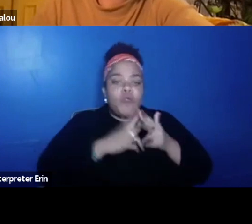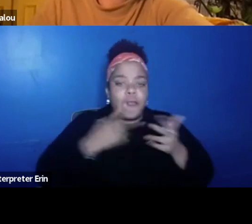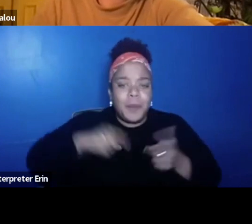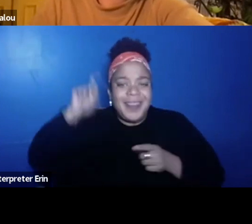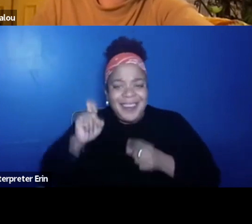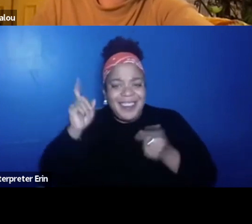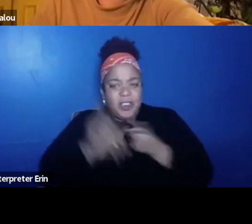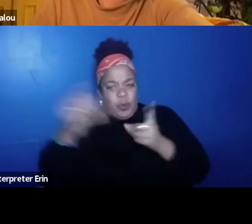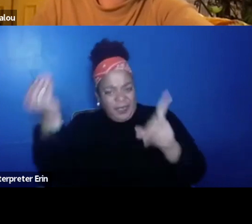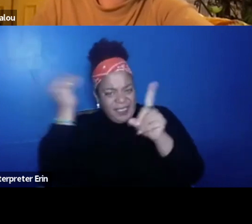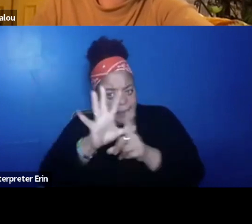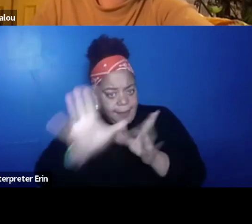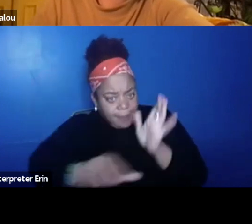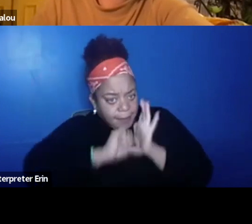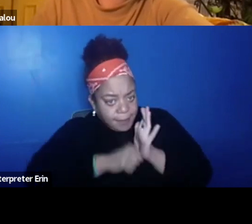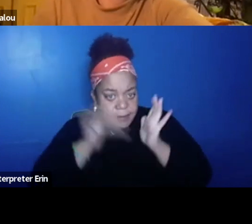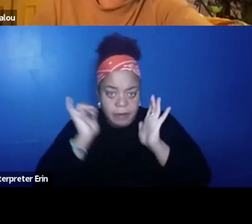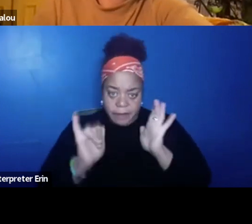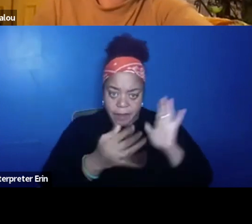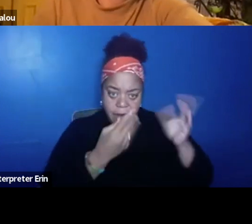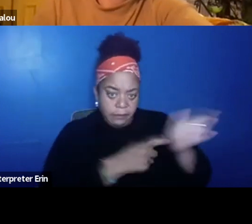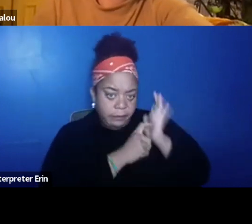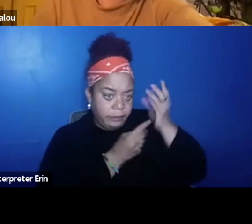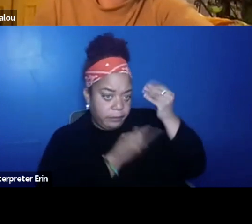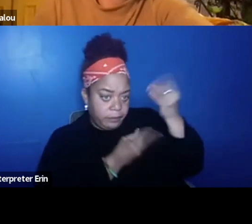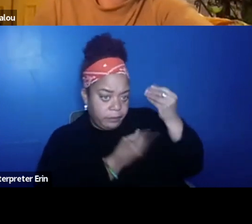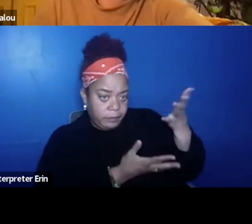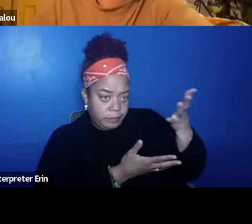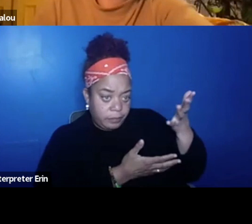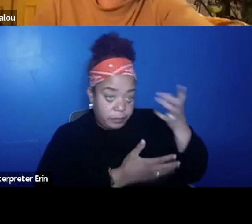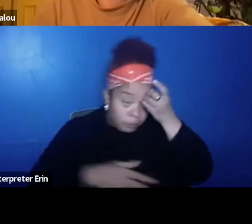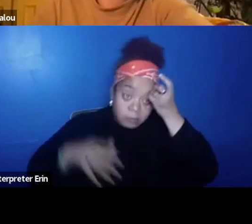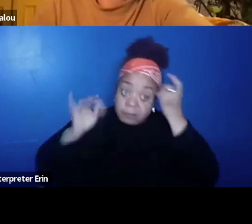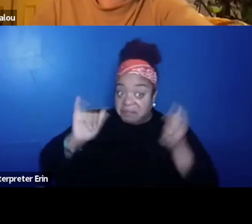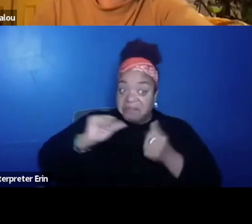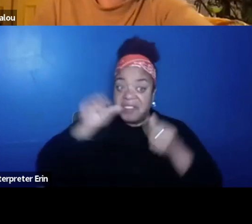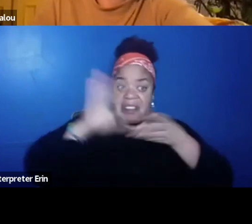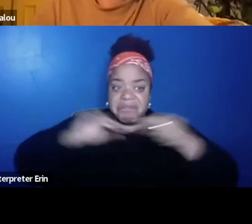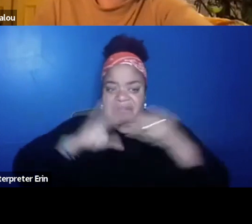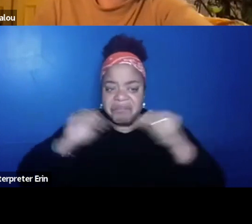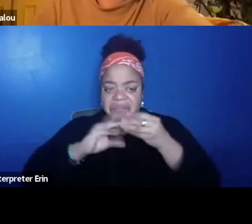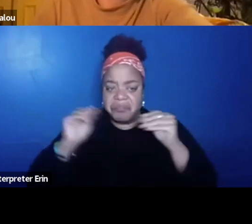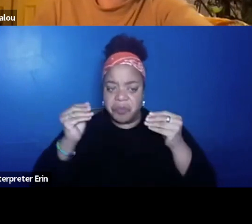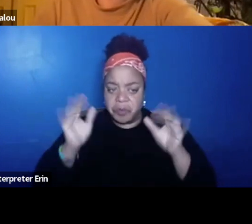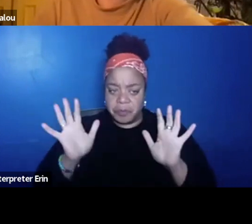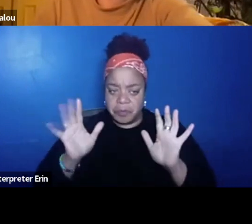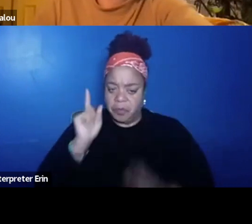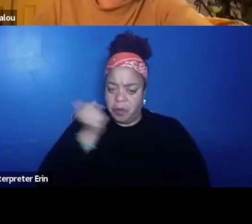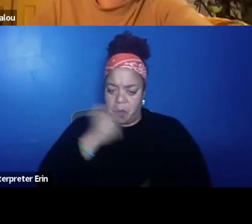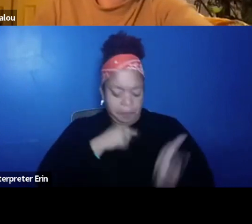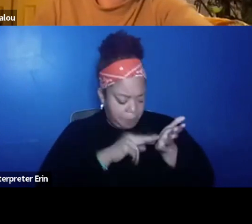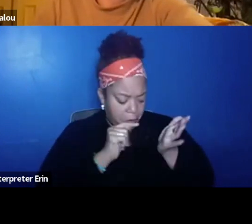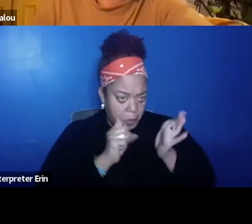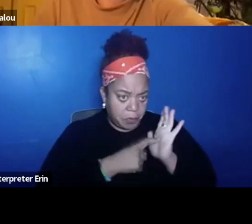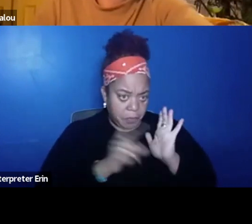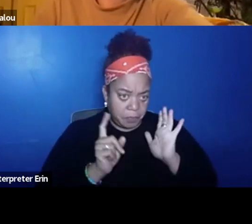say here is that it is not a narrative. I wrote here, hold on. The mandatory reporting